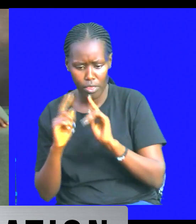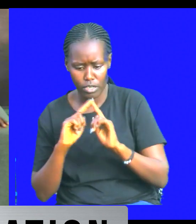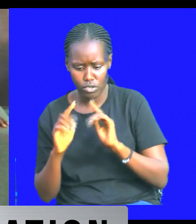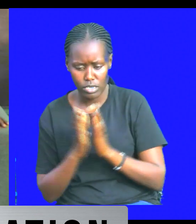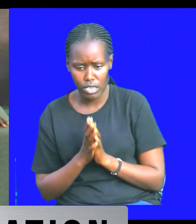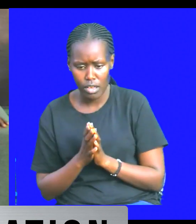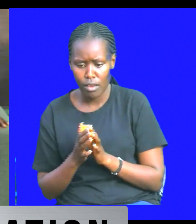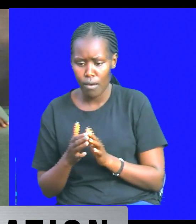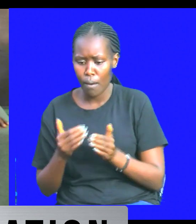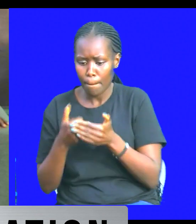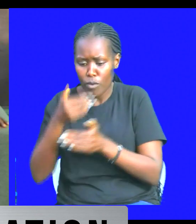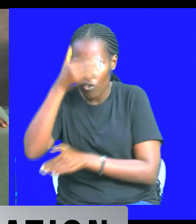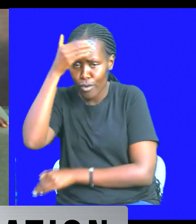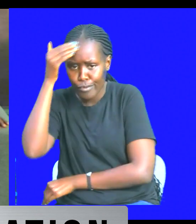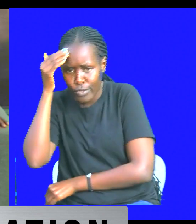before I forget it,